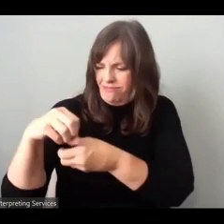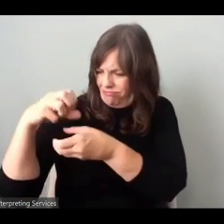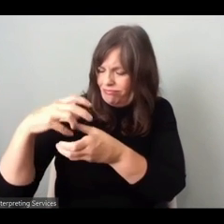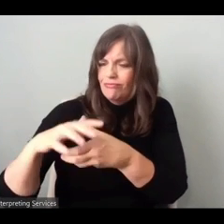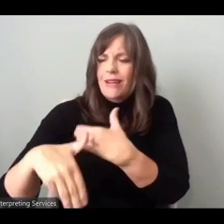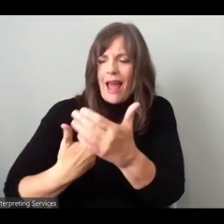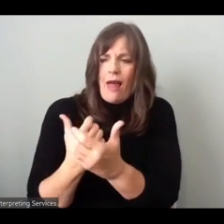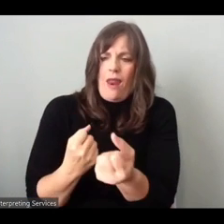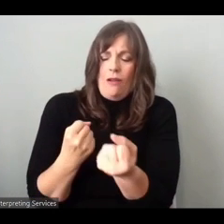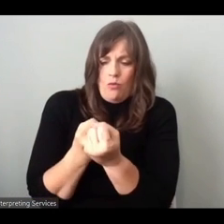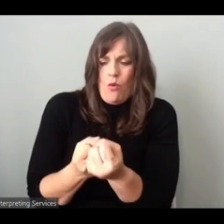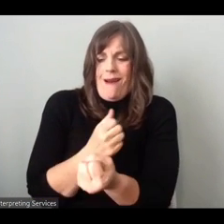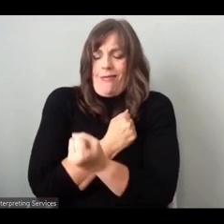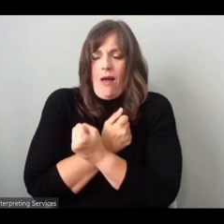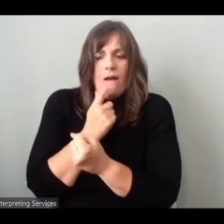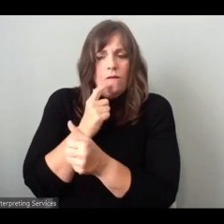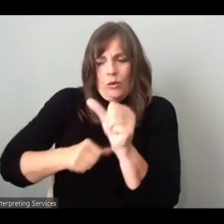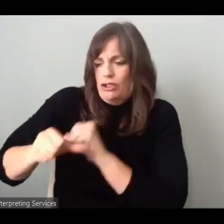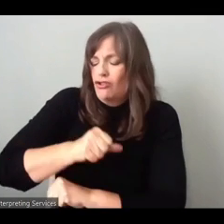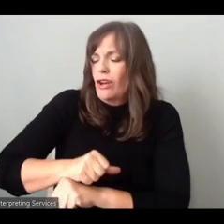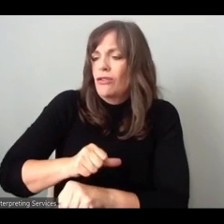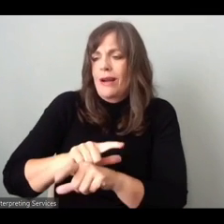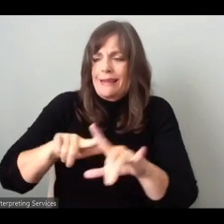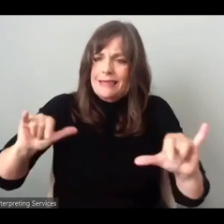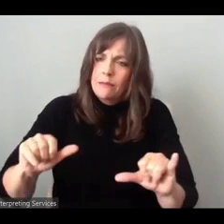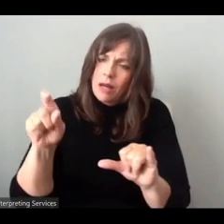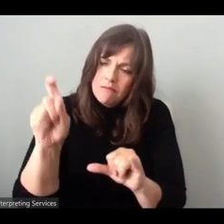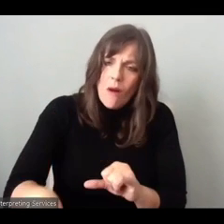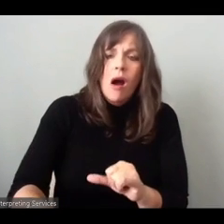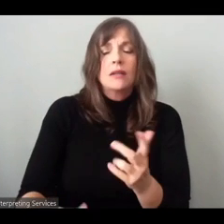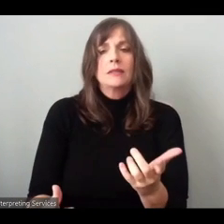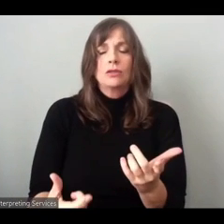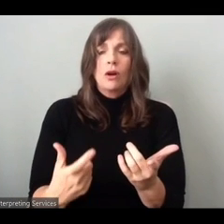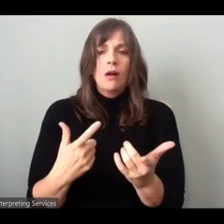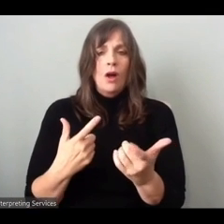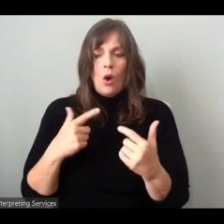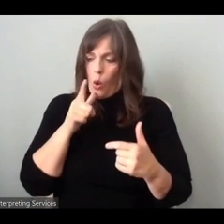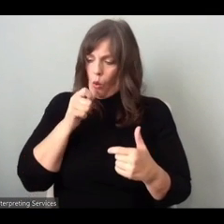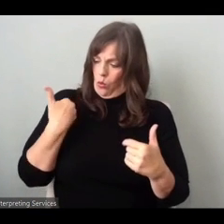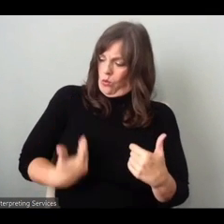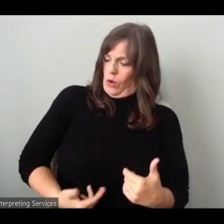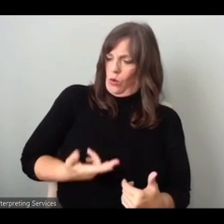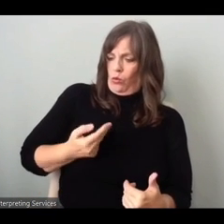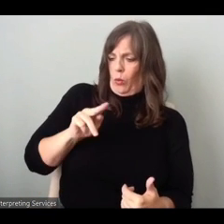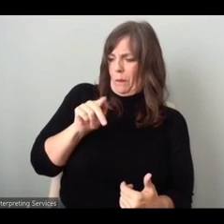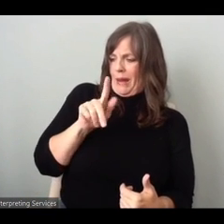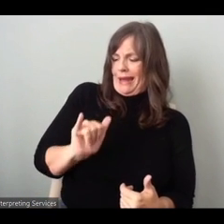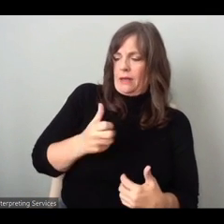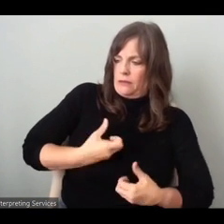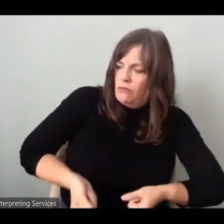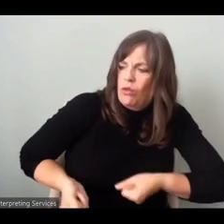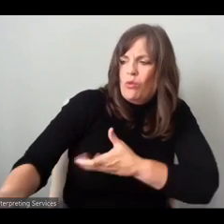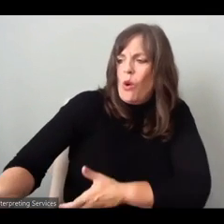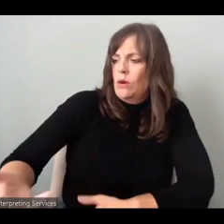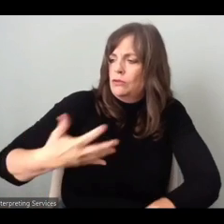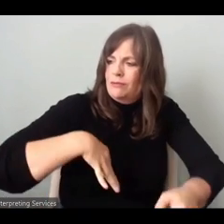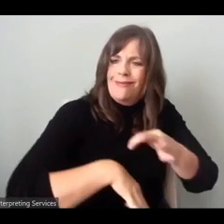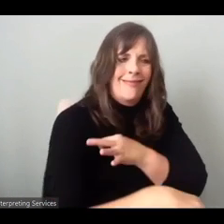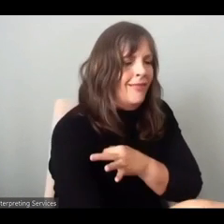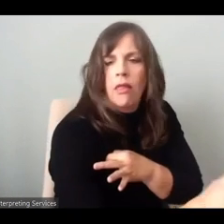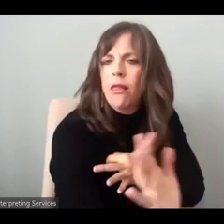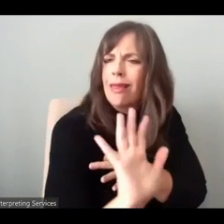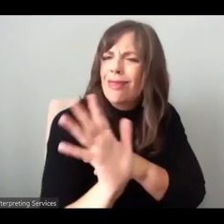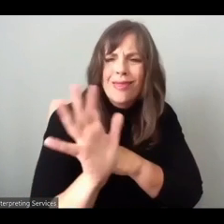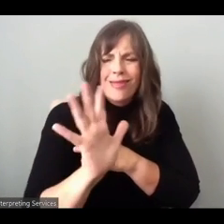in this time. We can't lose our humanity as we are forced to sort of create physical distance with one another. I